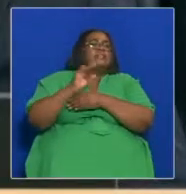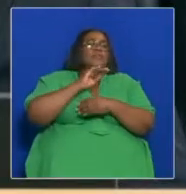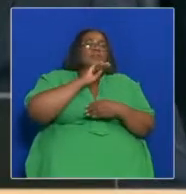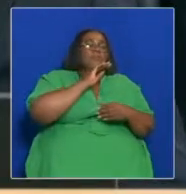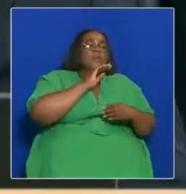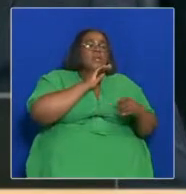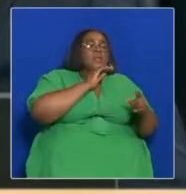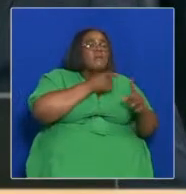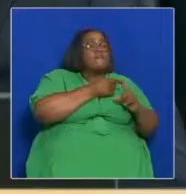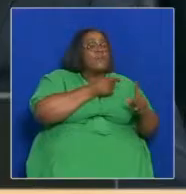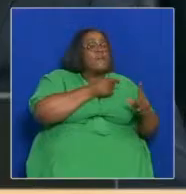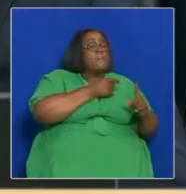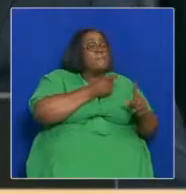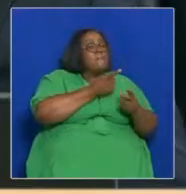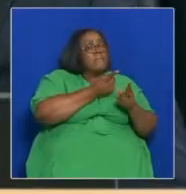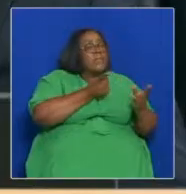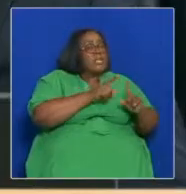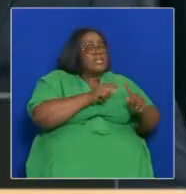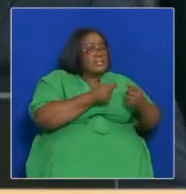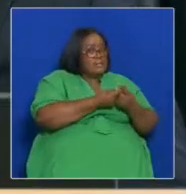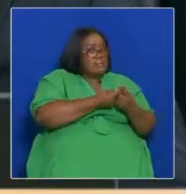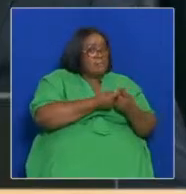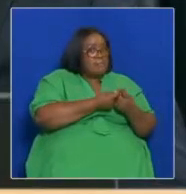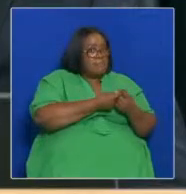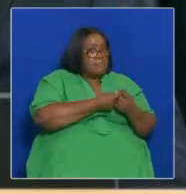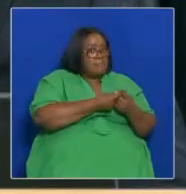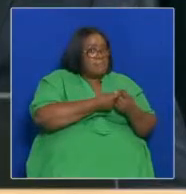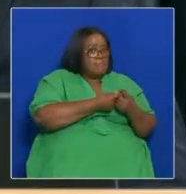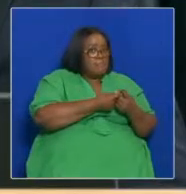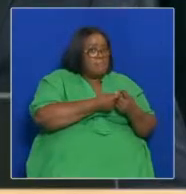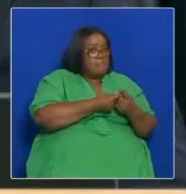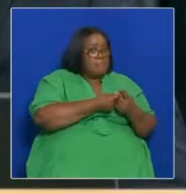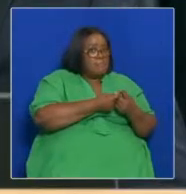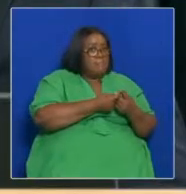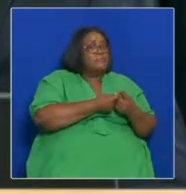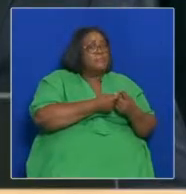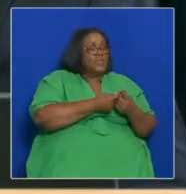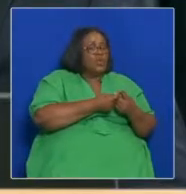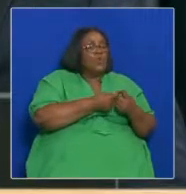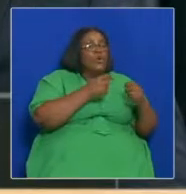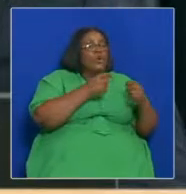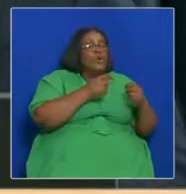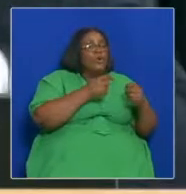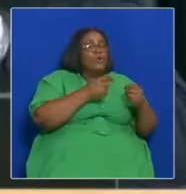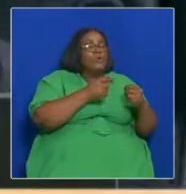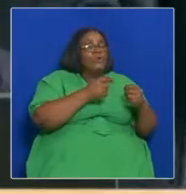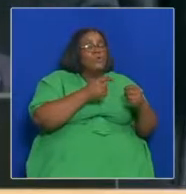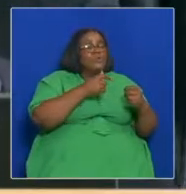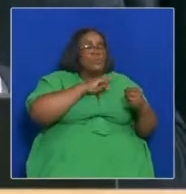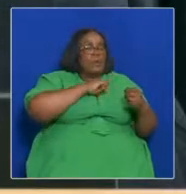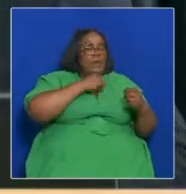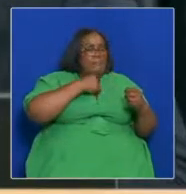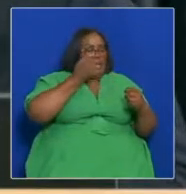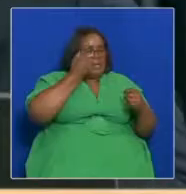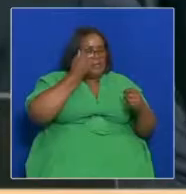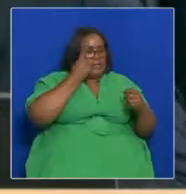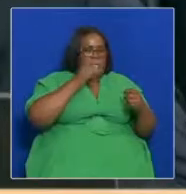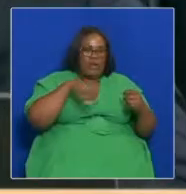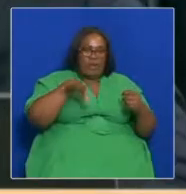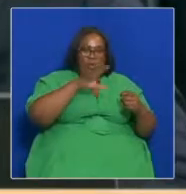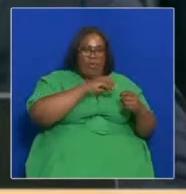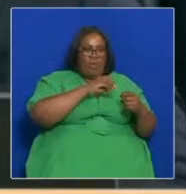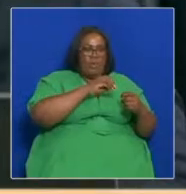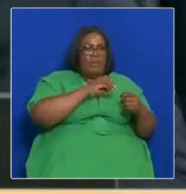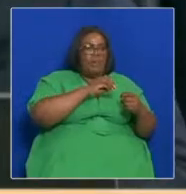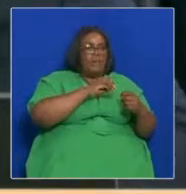their teams? Because Yes. as I understand it, Yes. they all belong to those 4 teams. So they